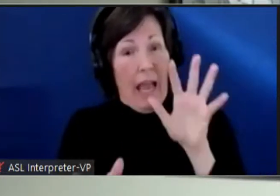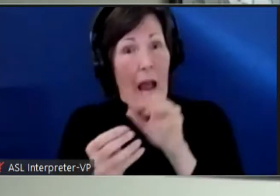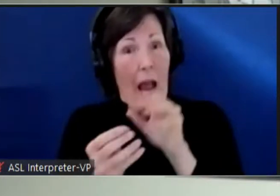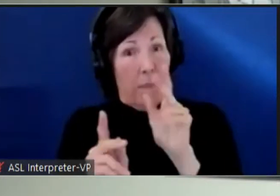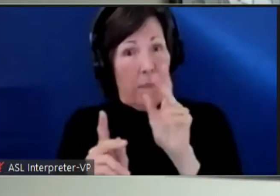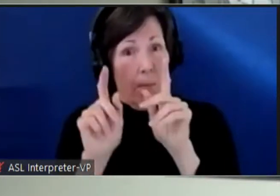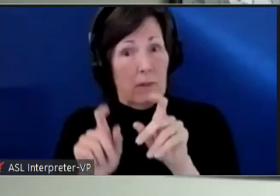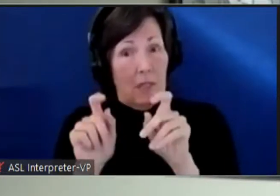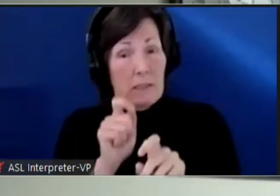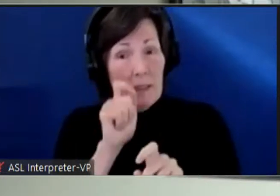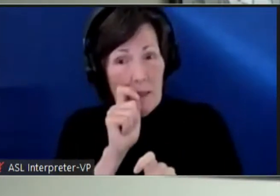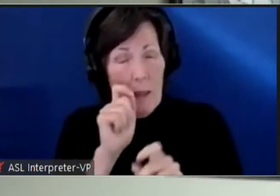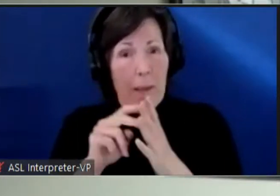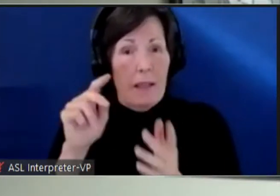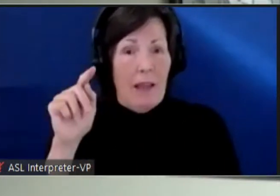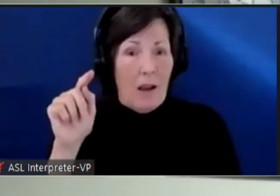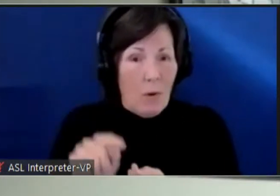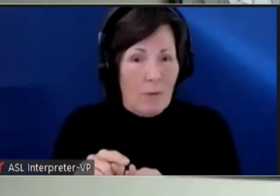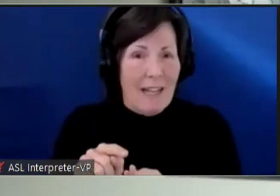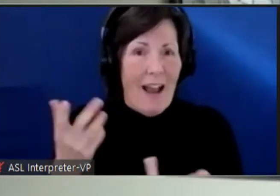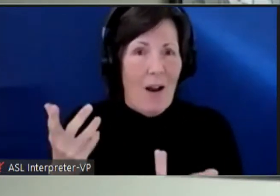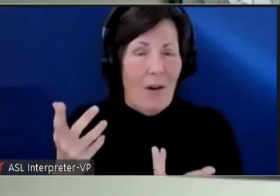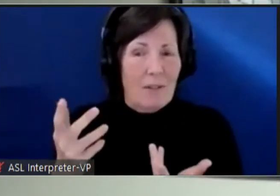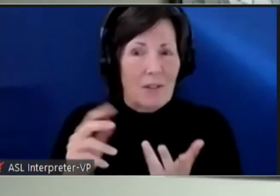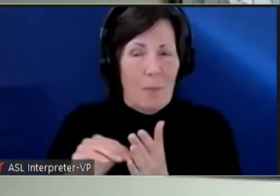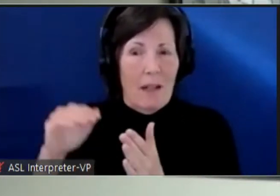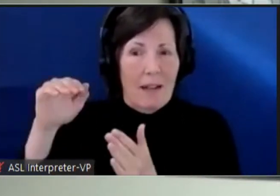go down, and that means the total number will go up.